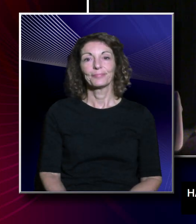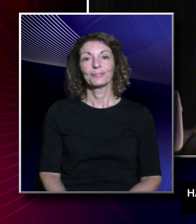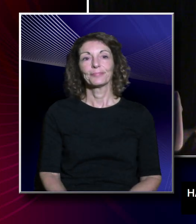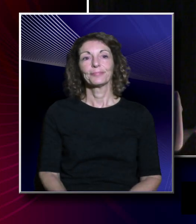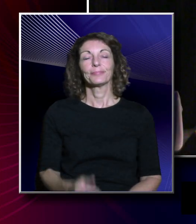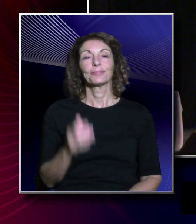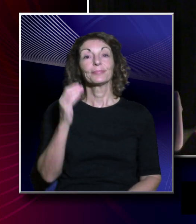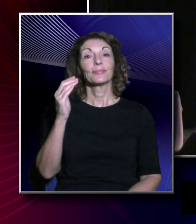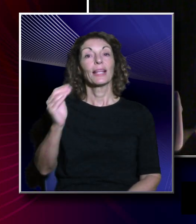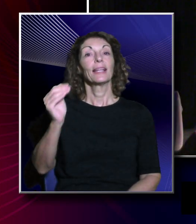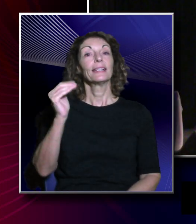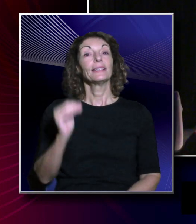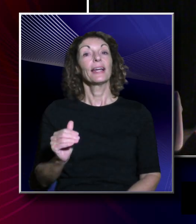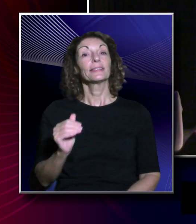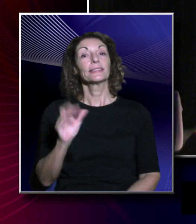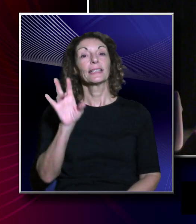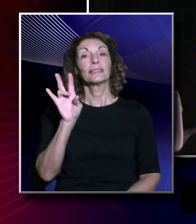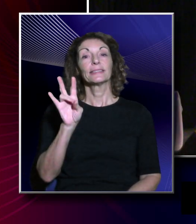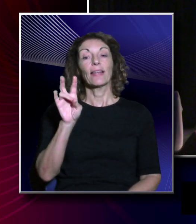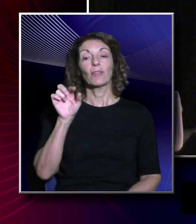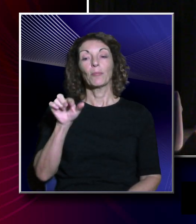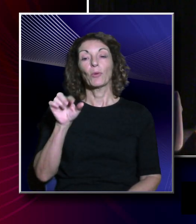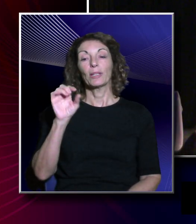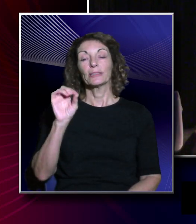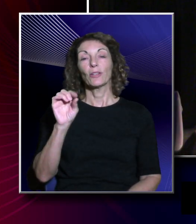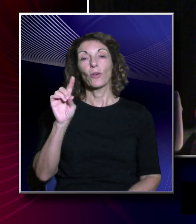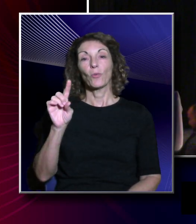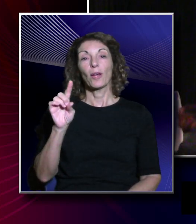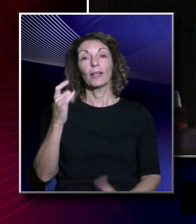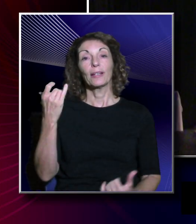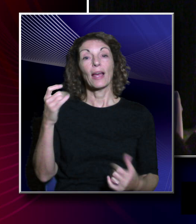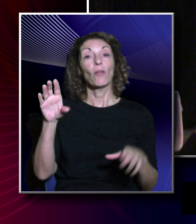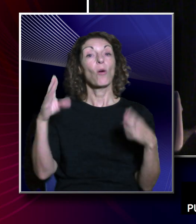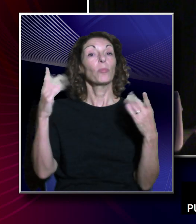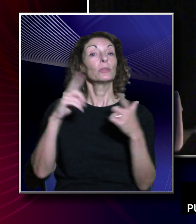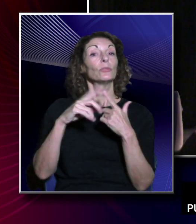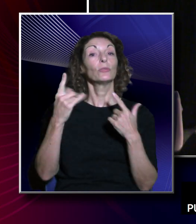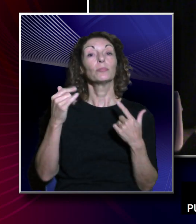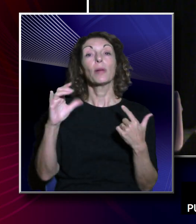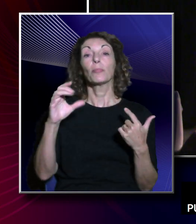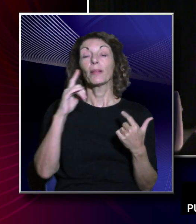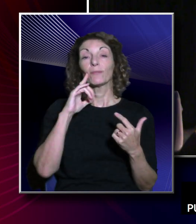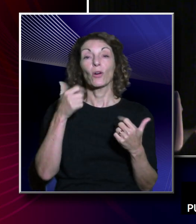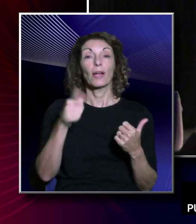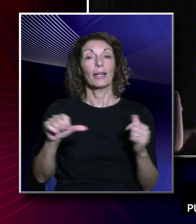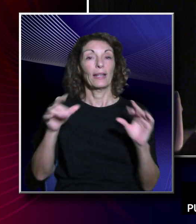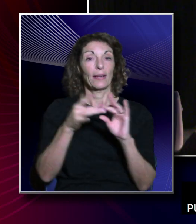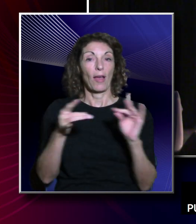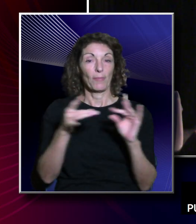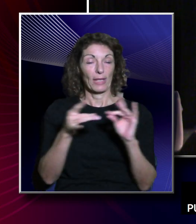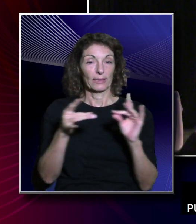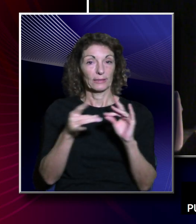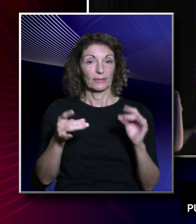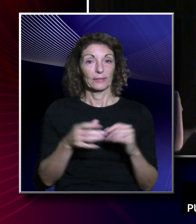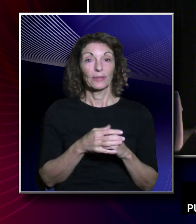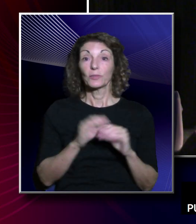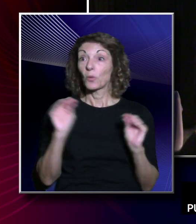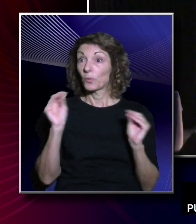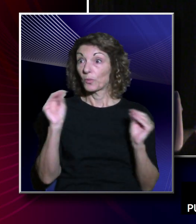Next is 7.01, call to the public for any comments. Okay.